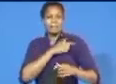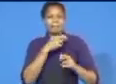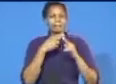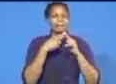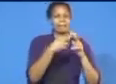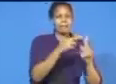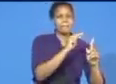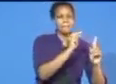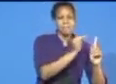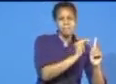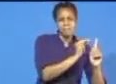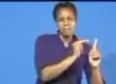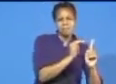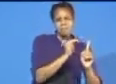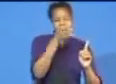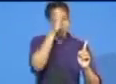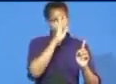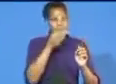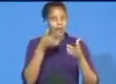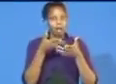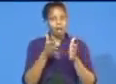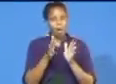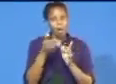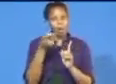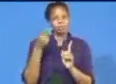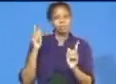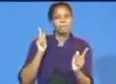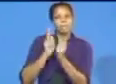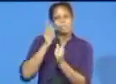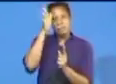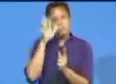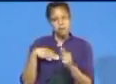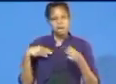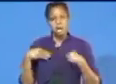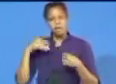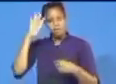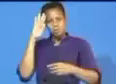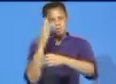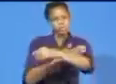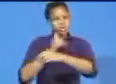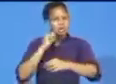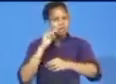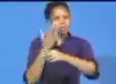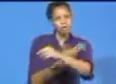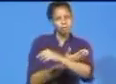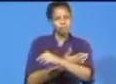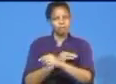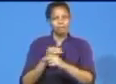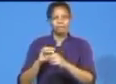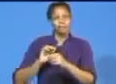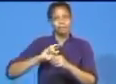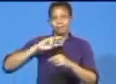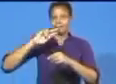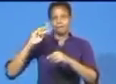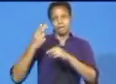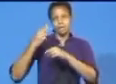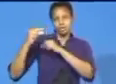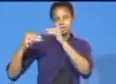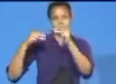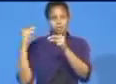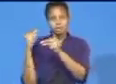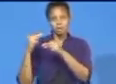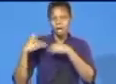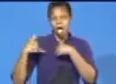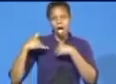her to meet a gentleman, and they have a son or a daughter, and that second generation had a son or a daughter. I'm just playing